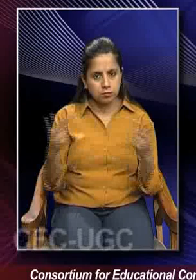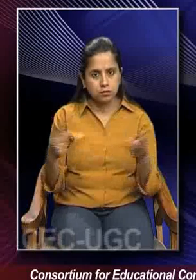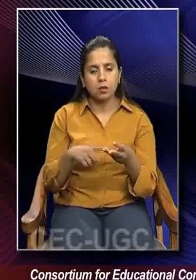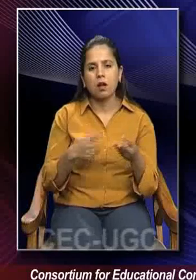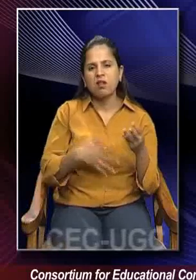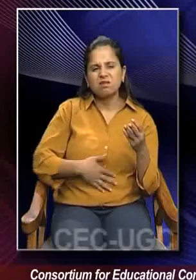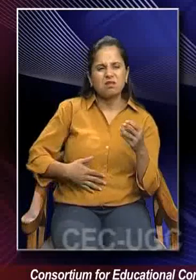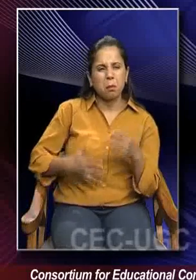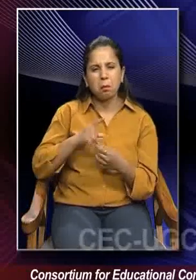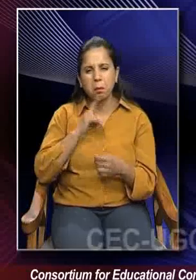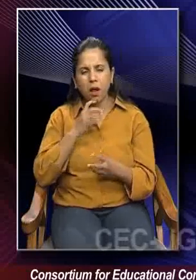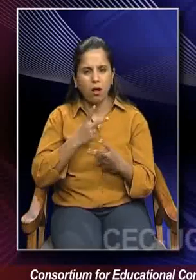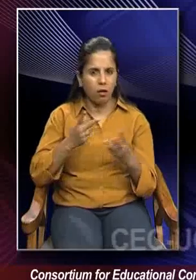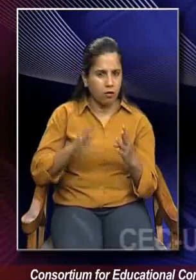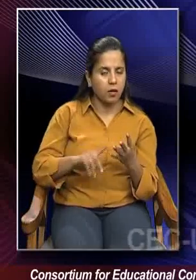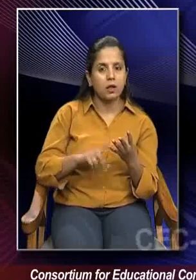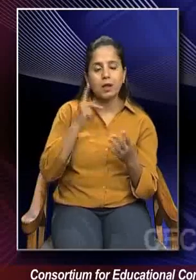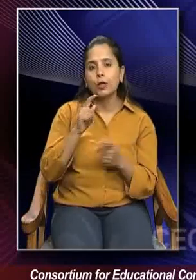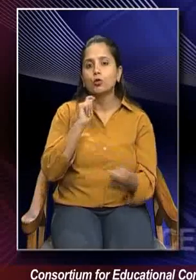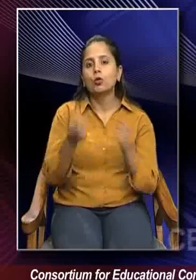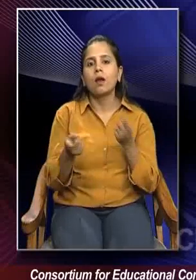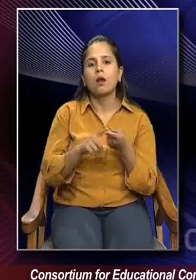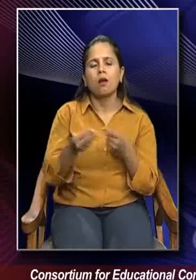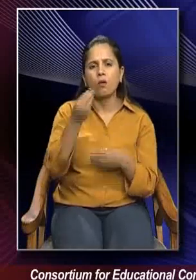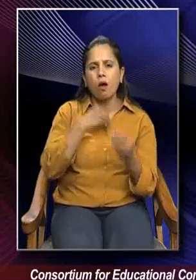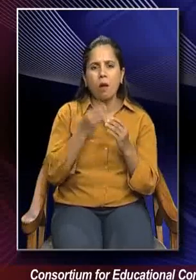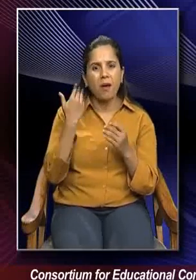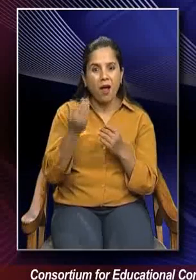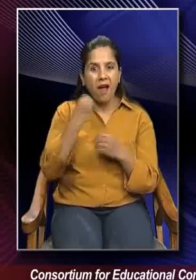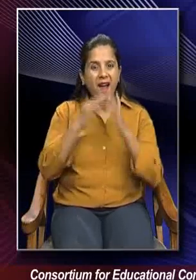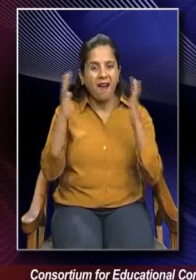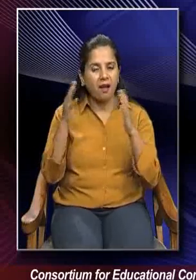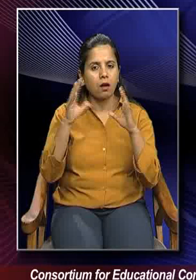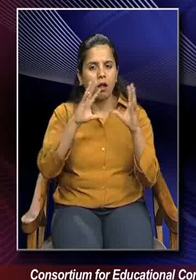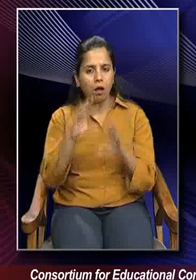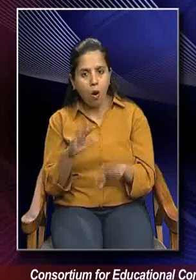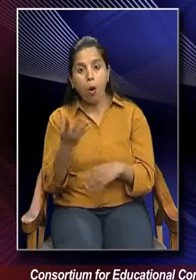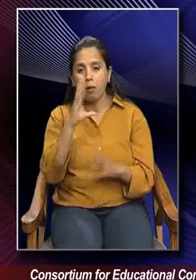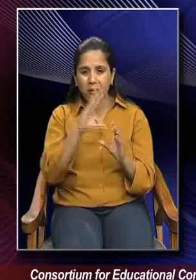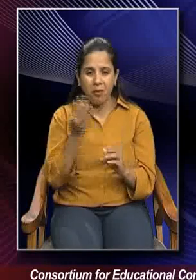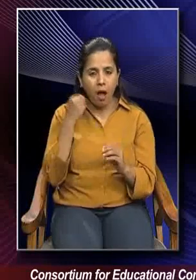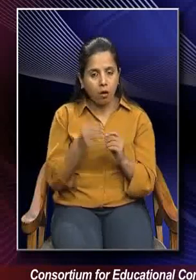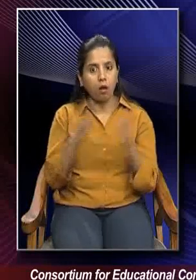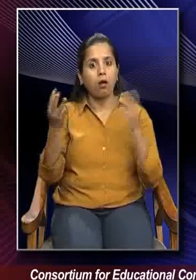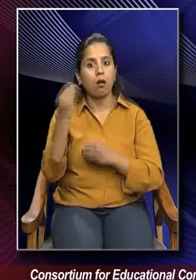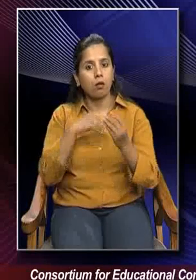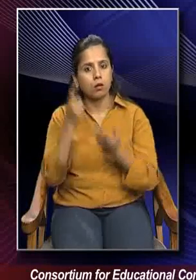stomach ache, changes in appetite, sleep